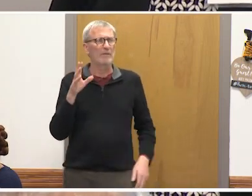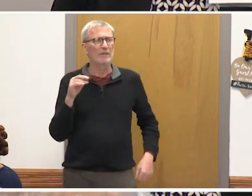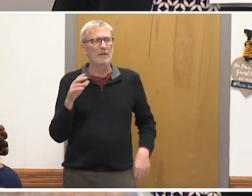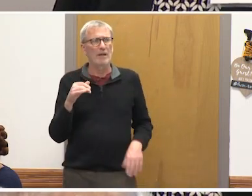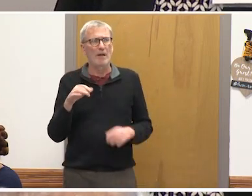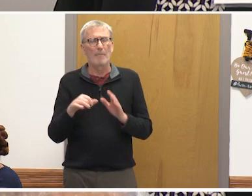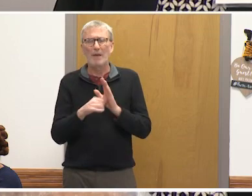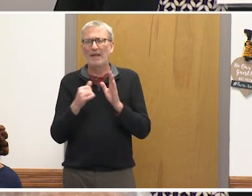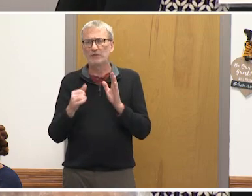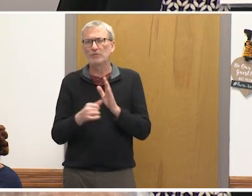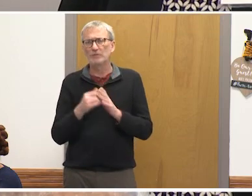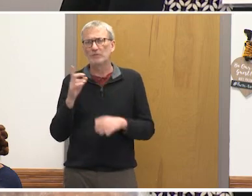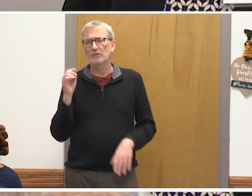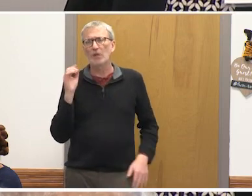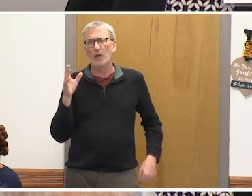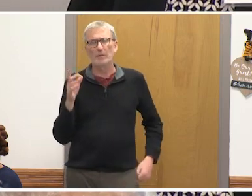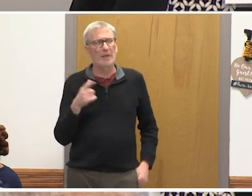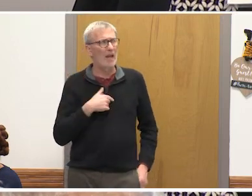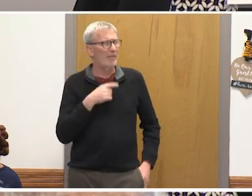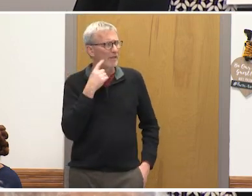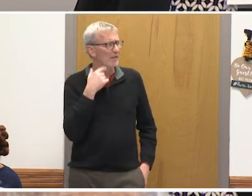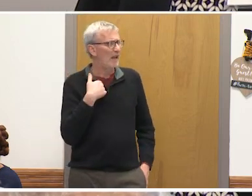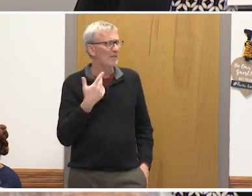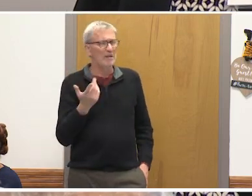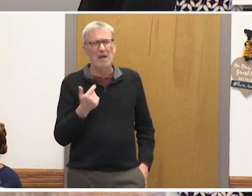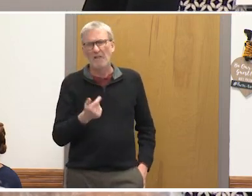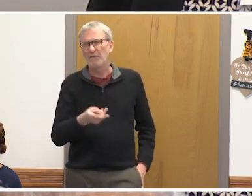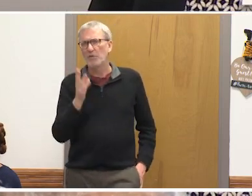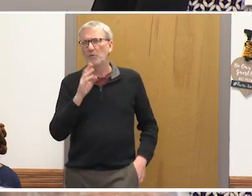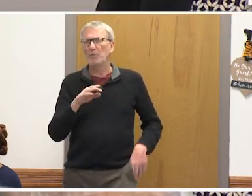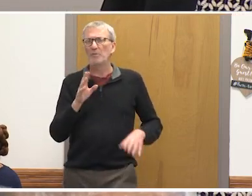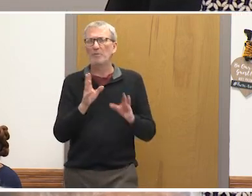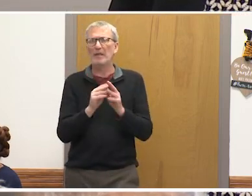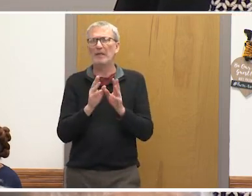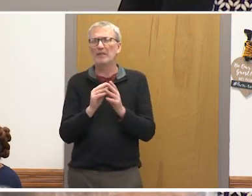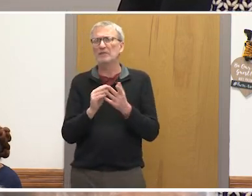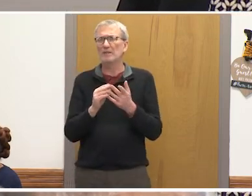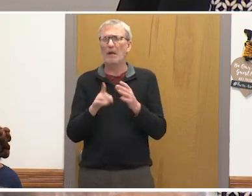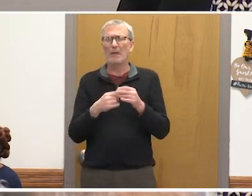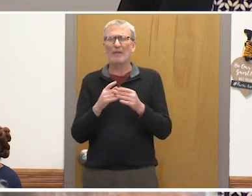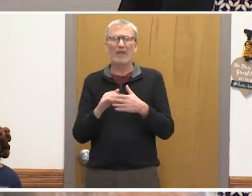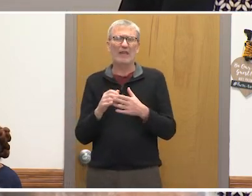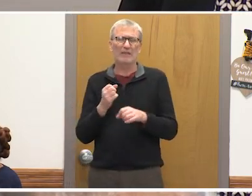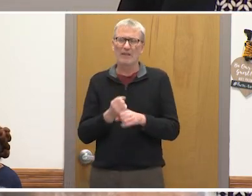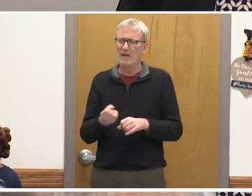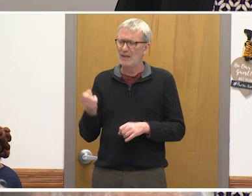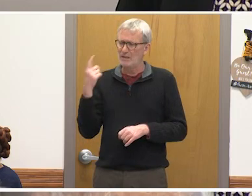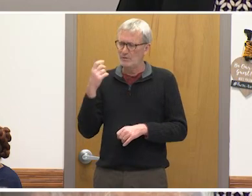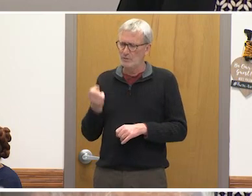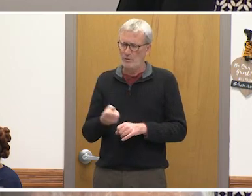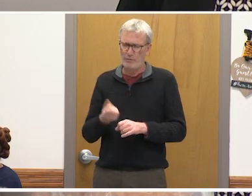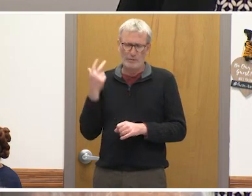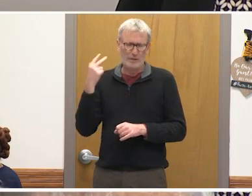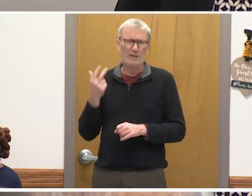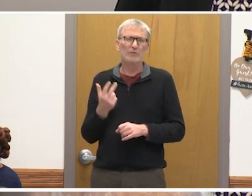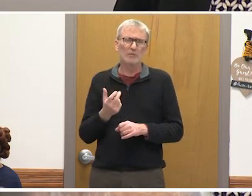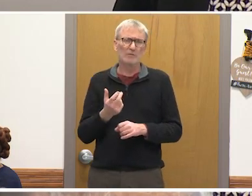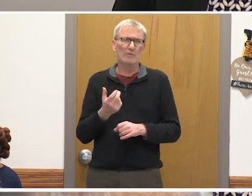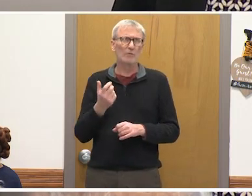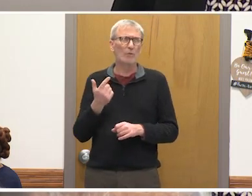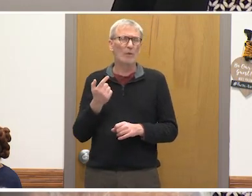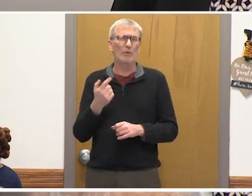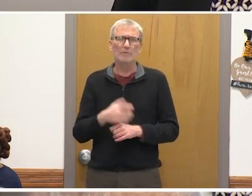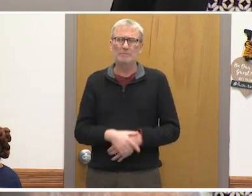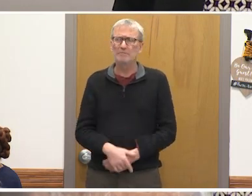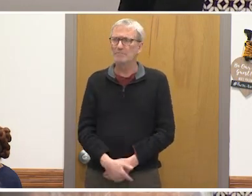which I think there was a number of engagement sessions throughout 2020 and 2021. And I see some